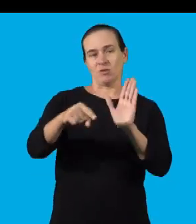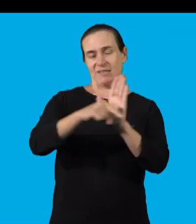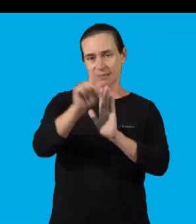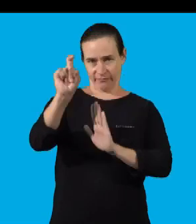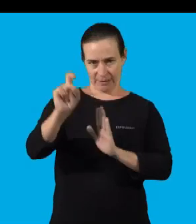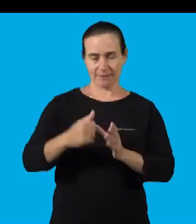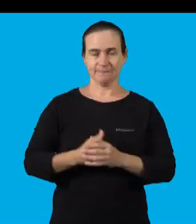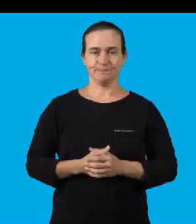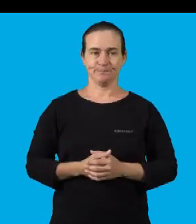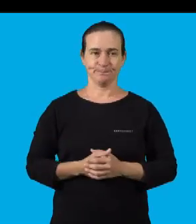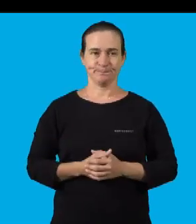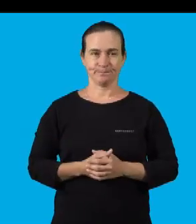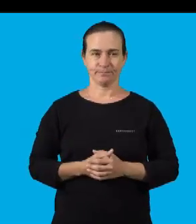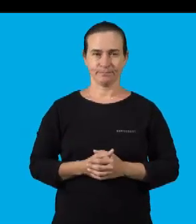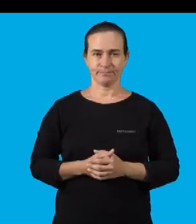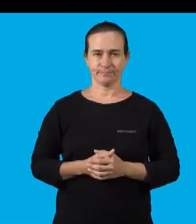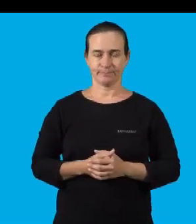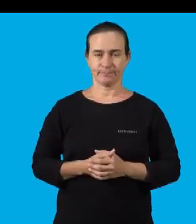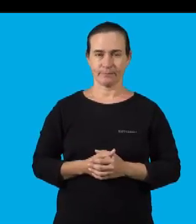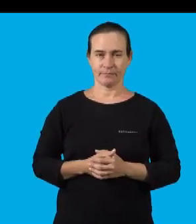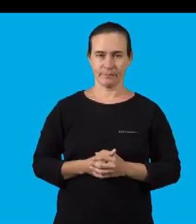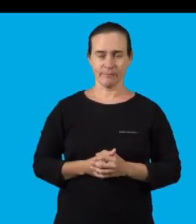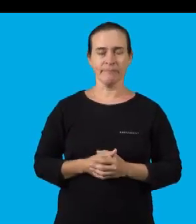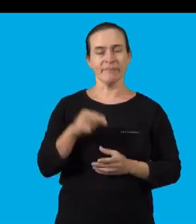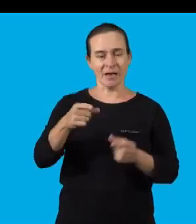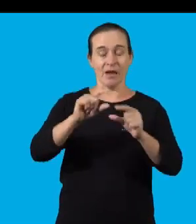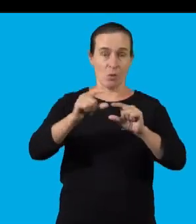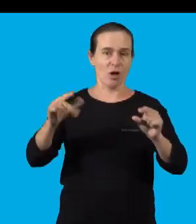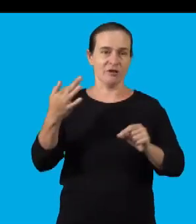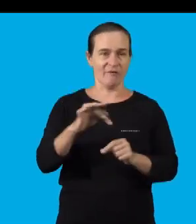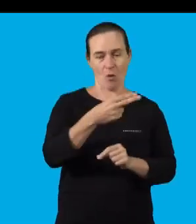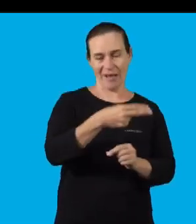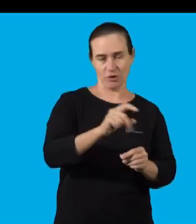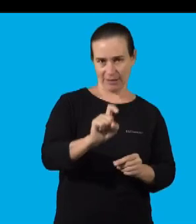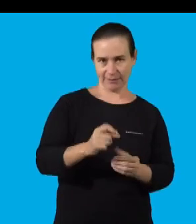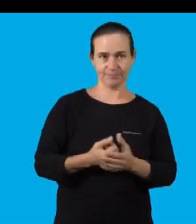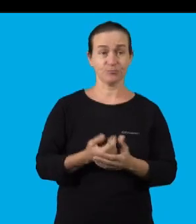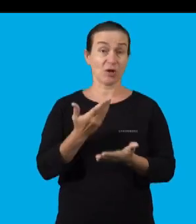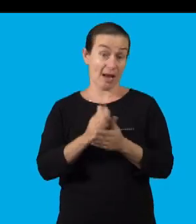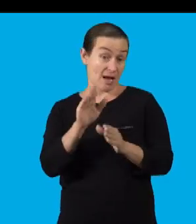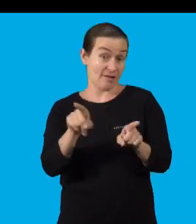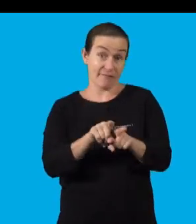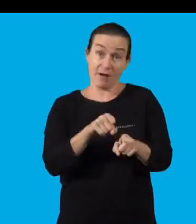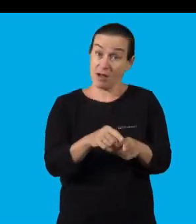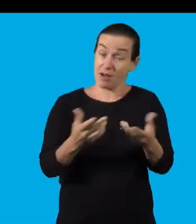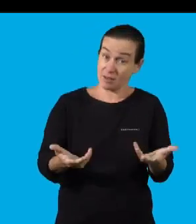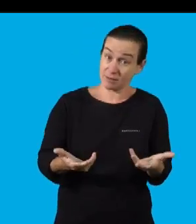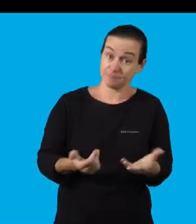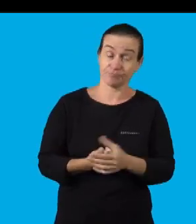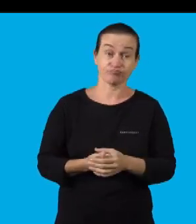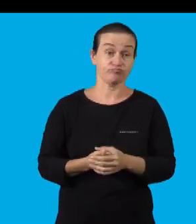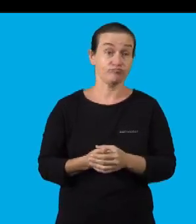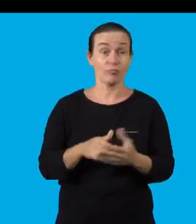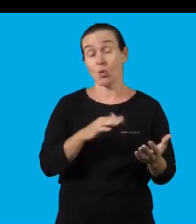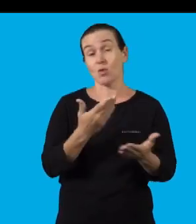to the exponent of negative x. Of course, that would be the equation of h of x. You can leave it like that,